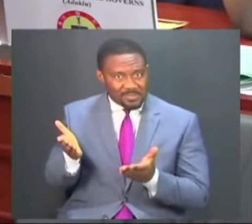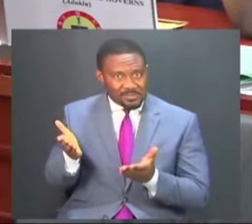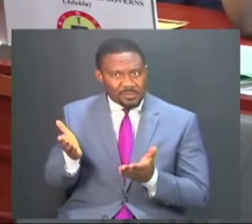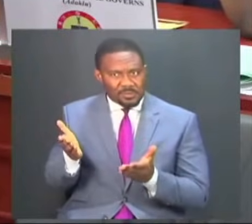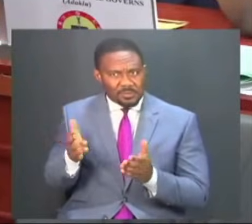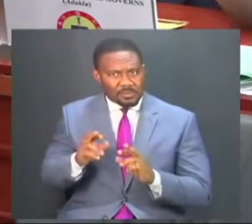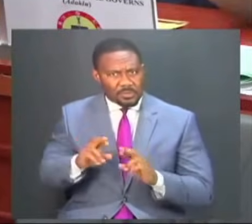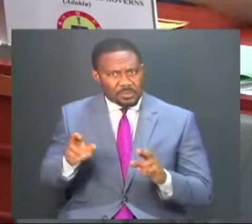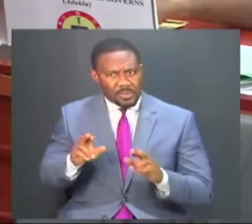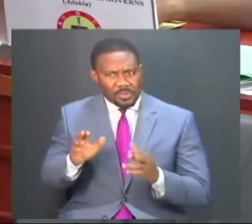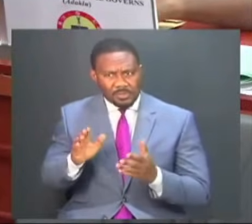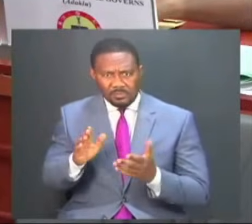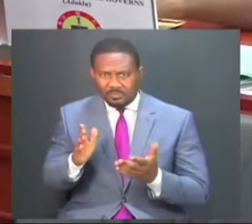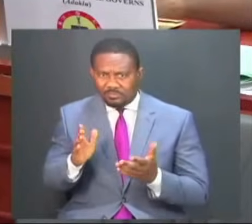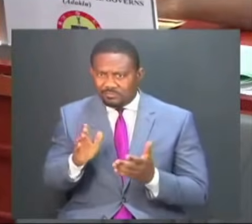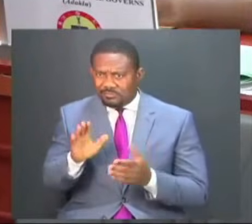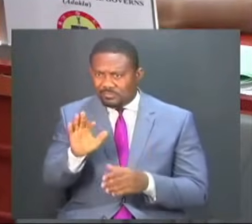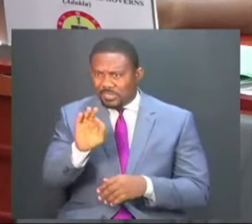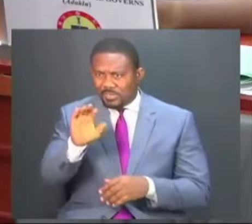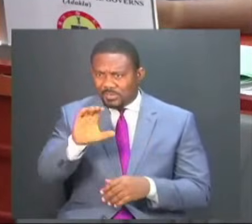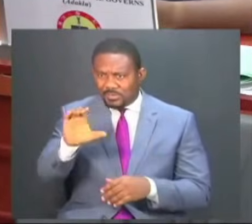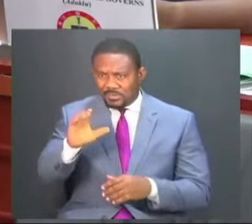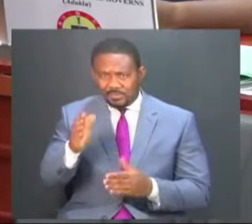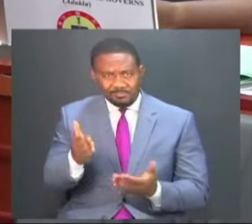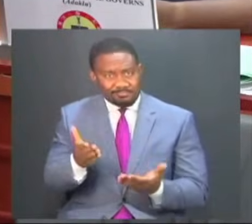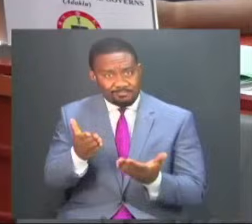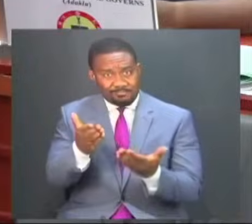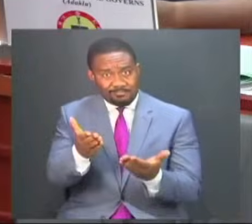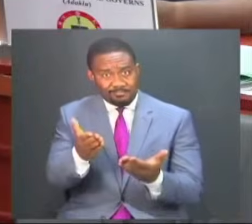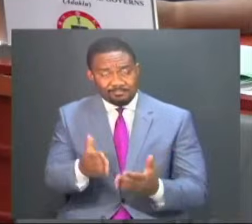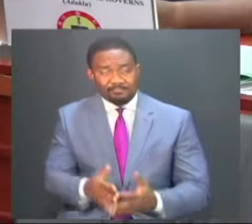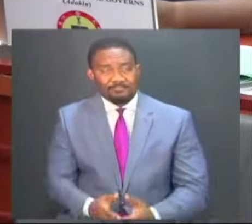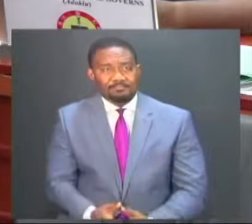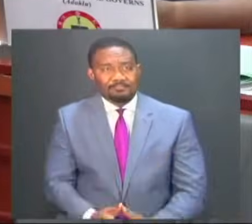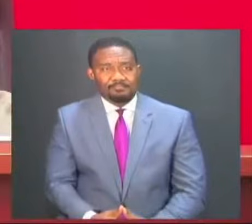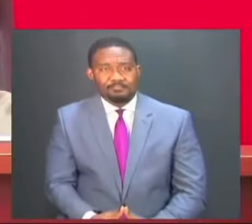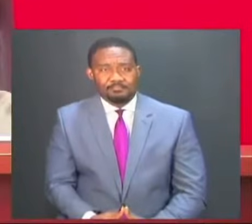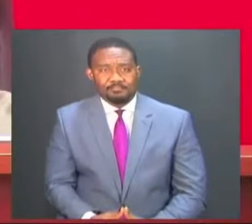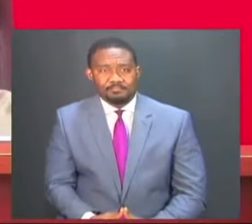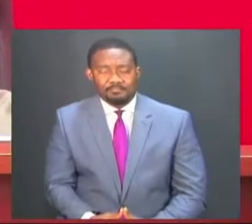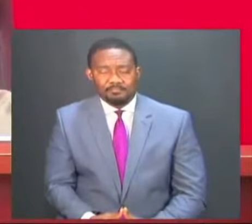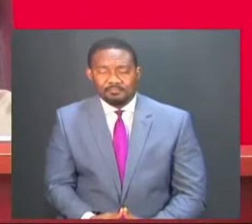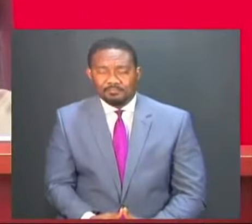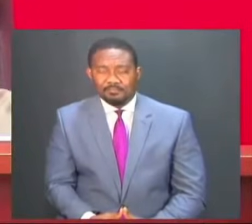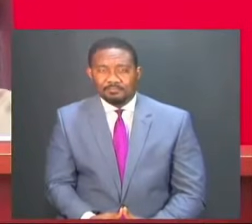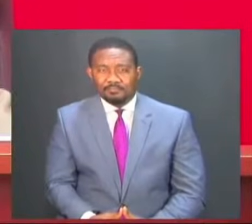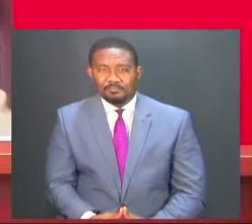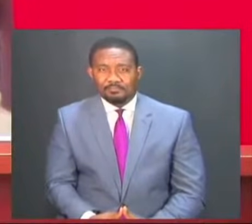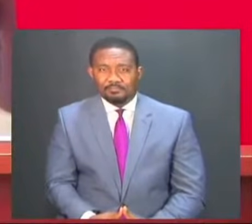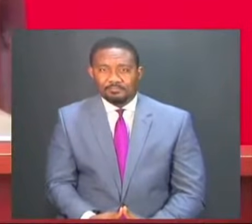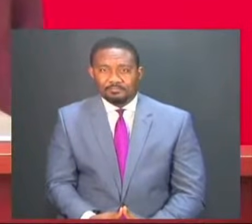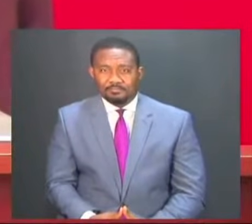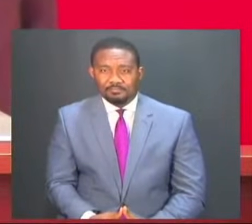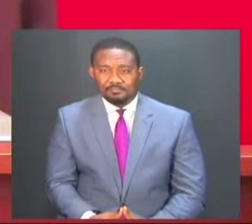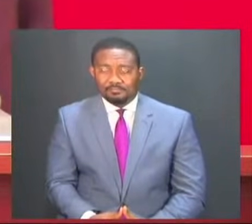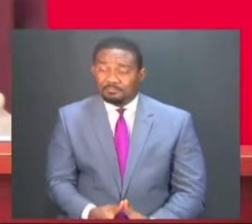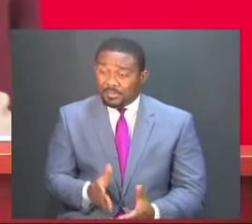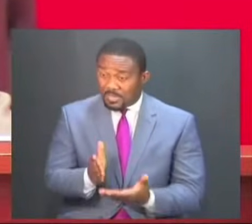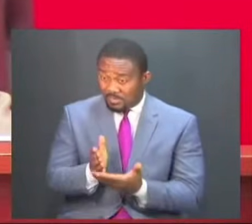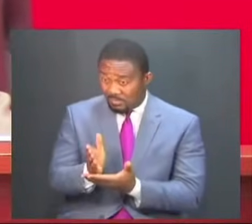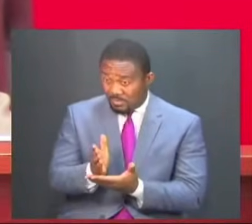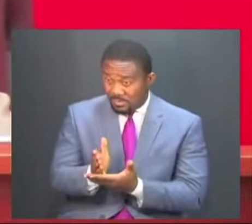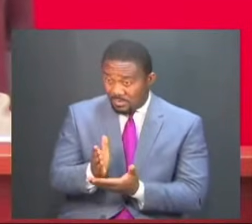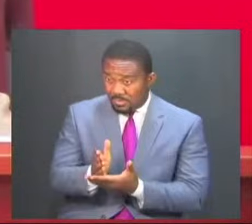present item number 9C. Yes, Majority Leader, you are right. It should be Minister